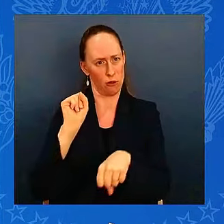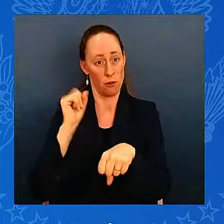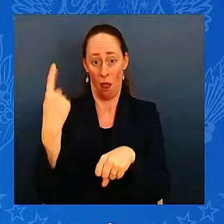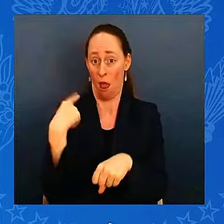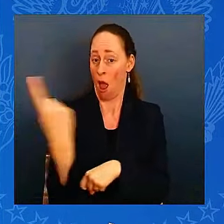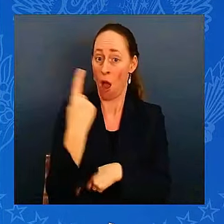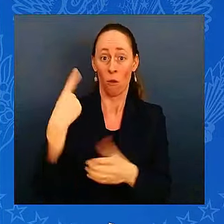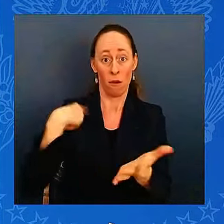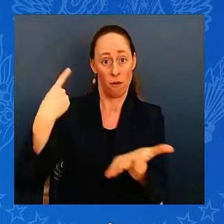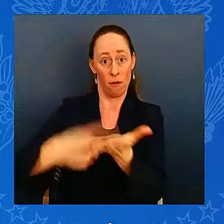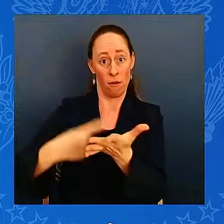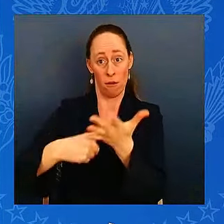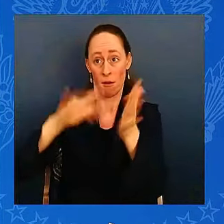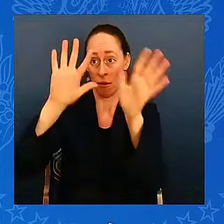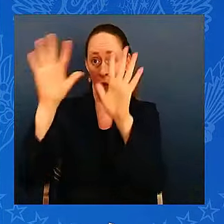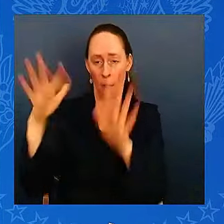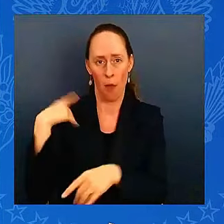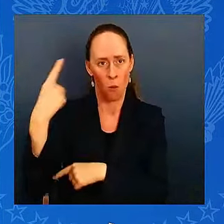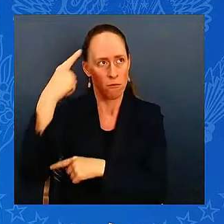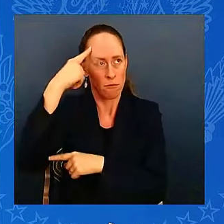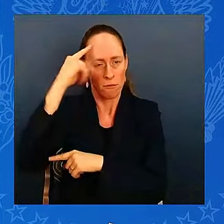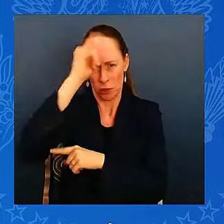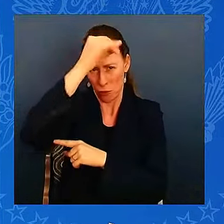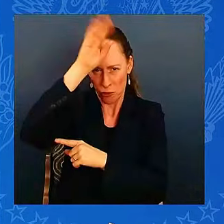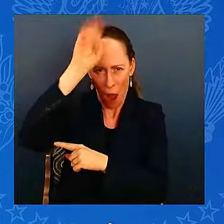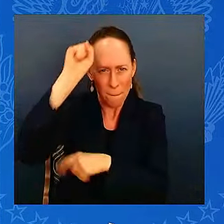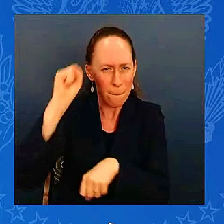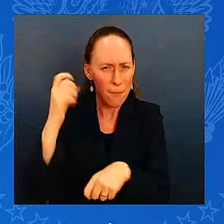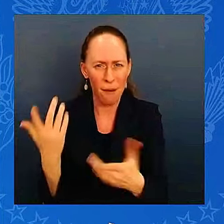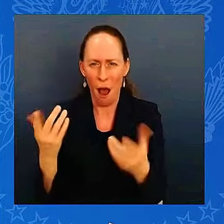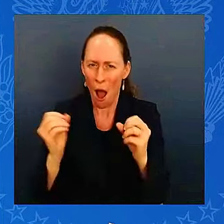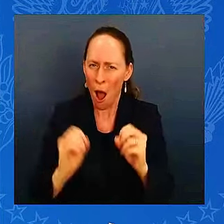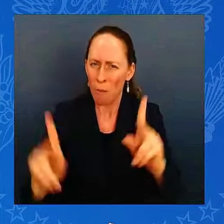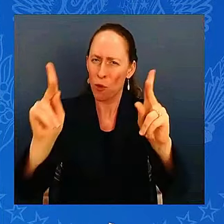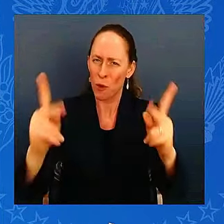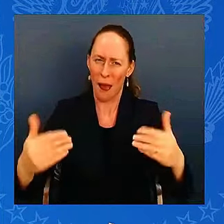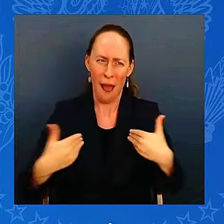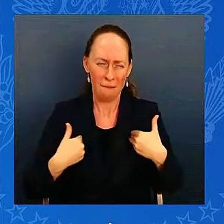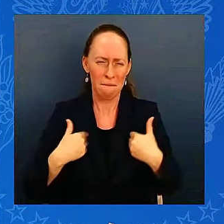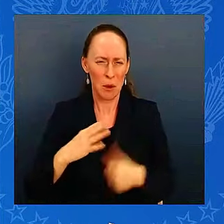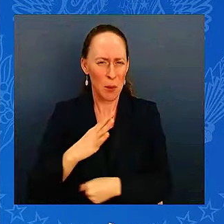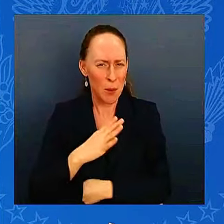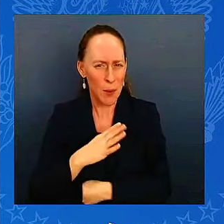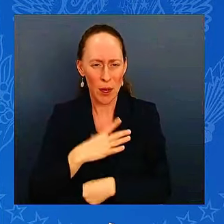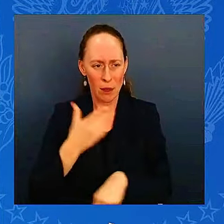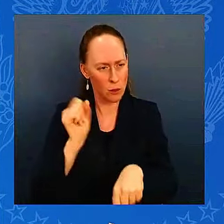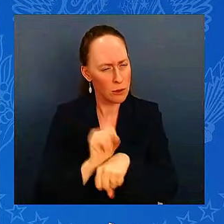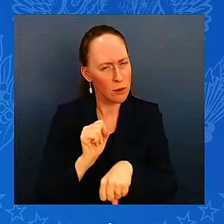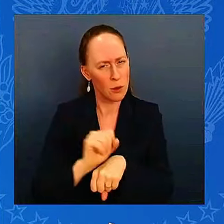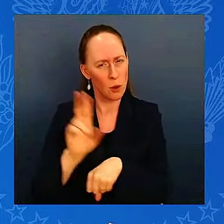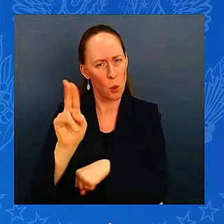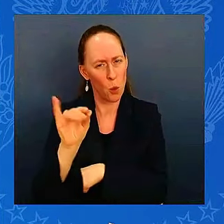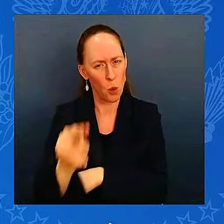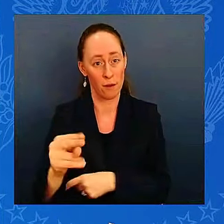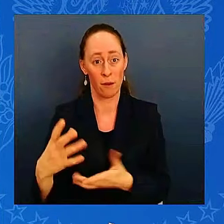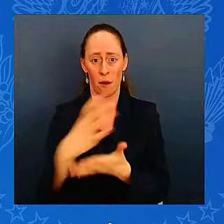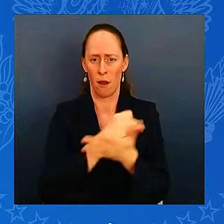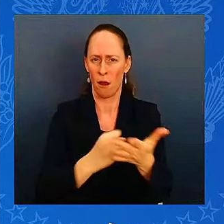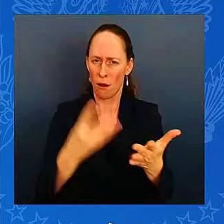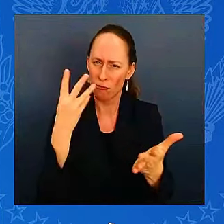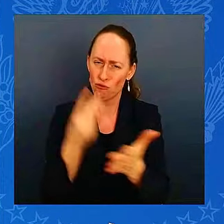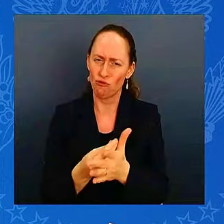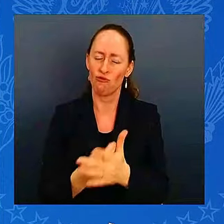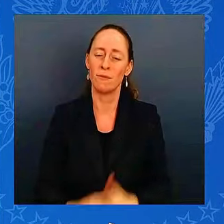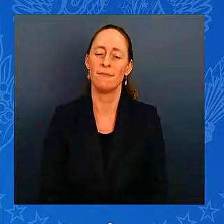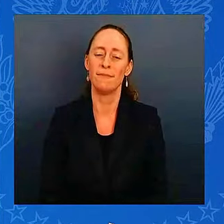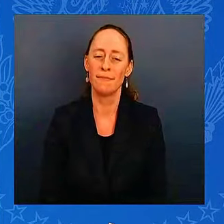to have kept my commitment to bring unions and business to the climate table. That's what we're seeing. Rather than climate conservation